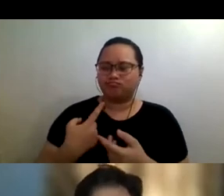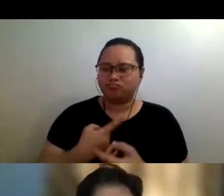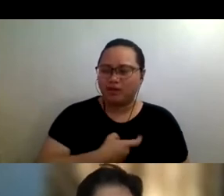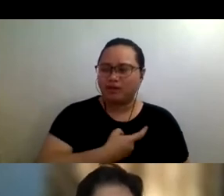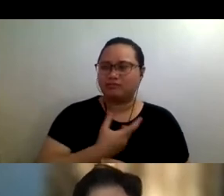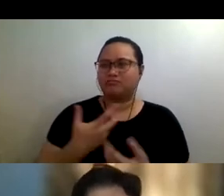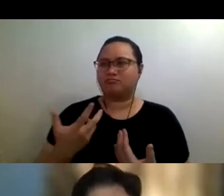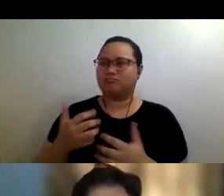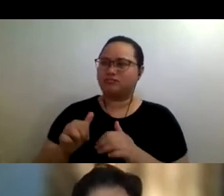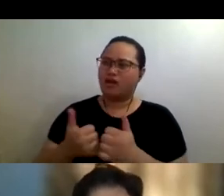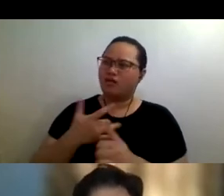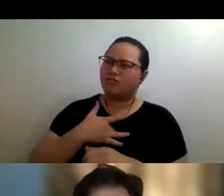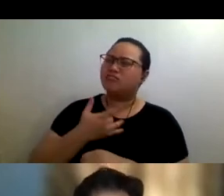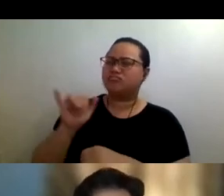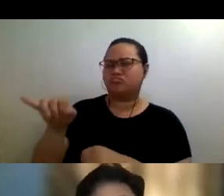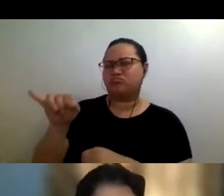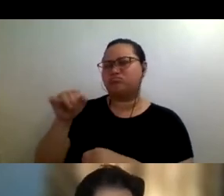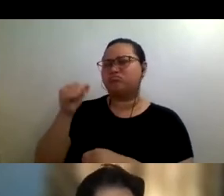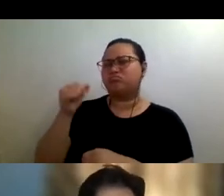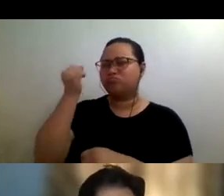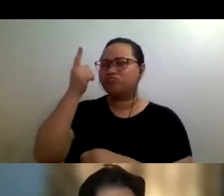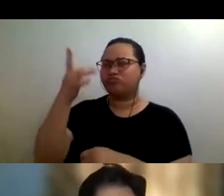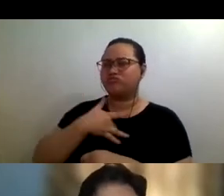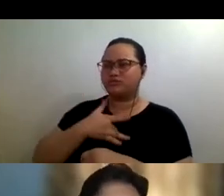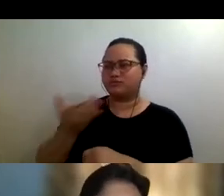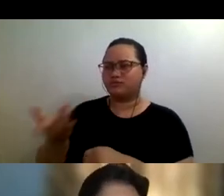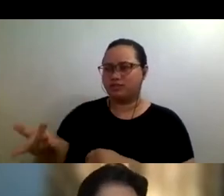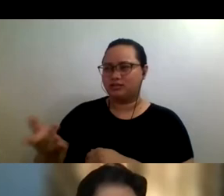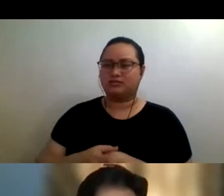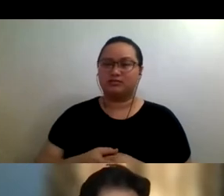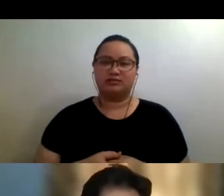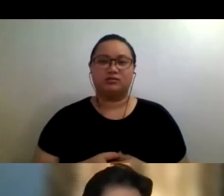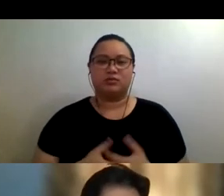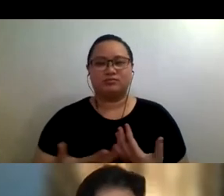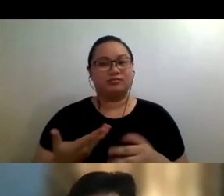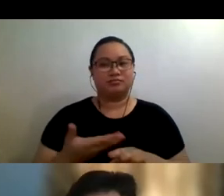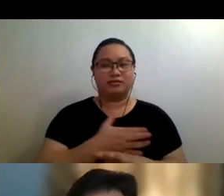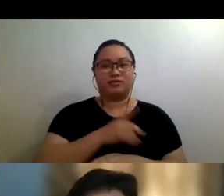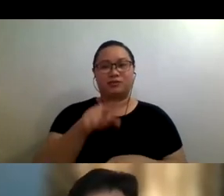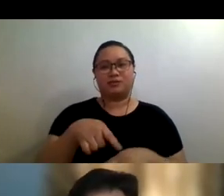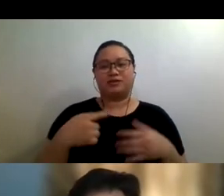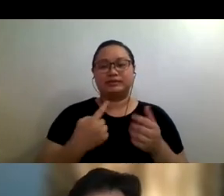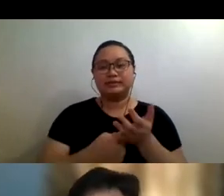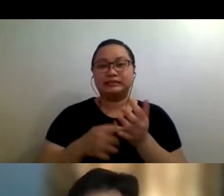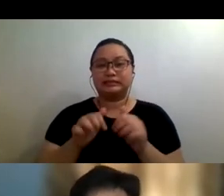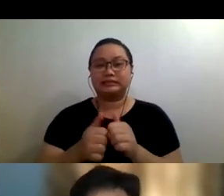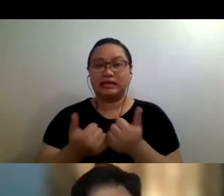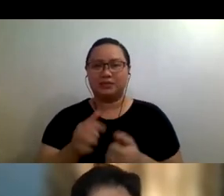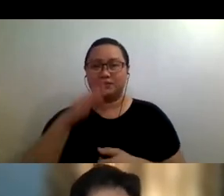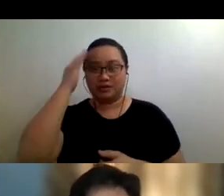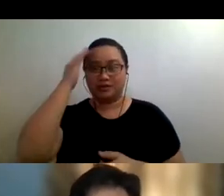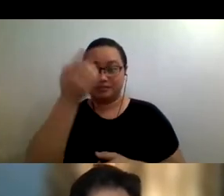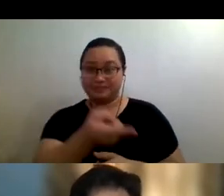empathize? Or paano tayo makikiramay? Well, before we get there, Do you know who this character is?